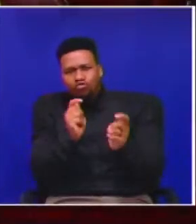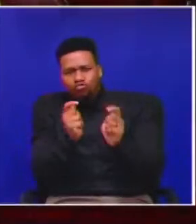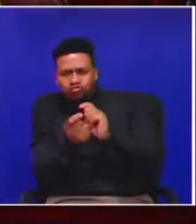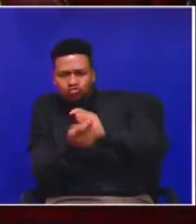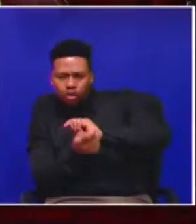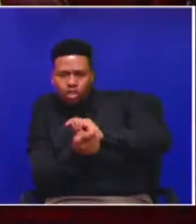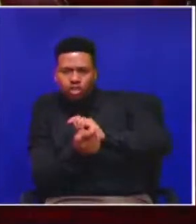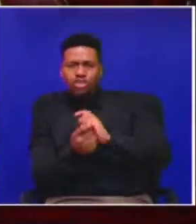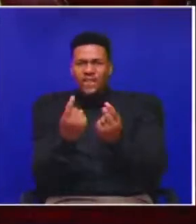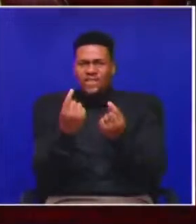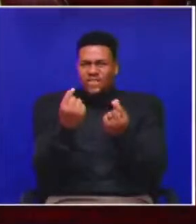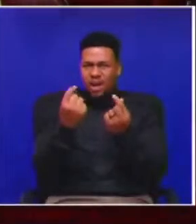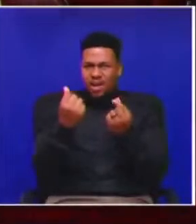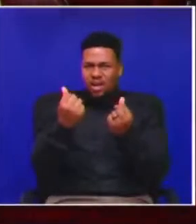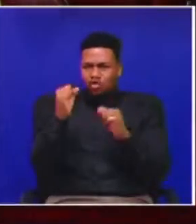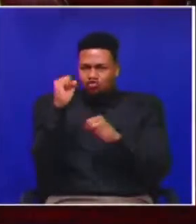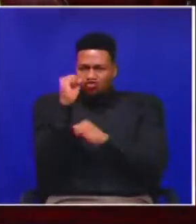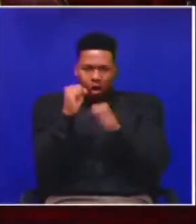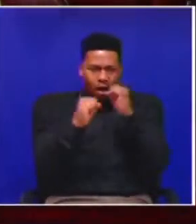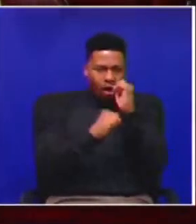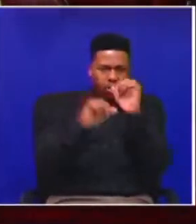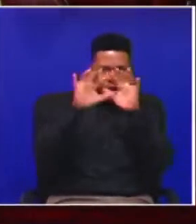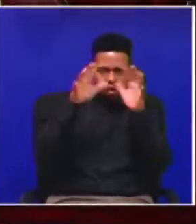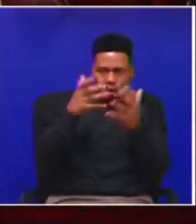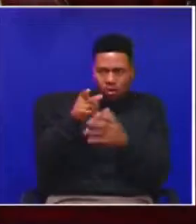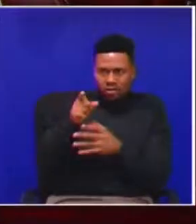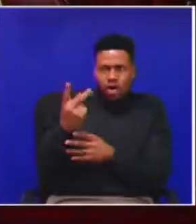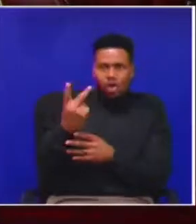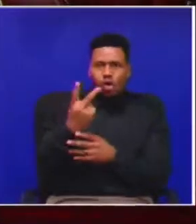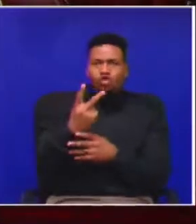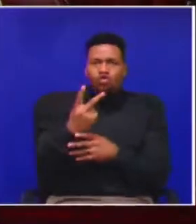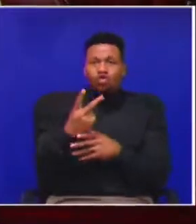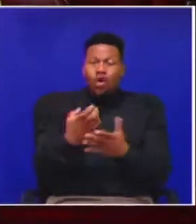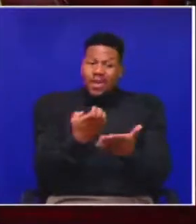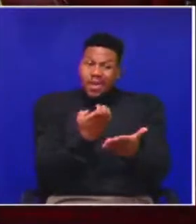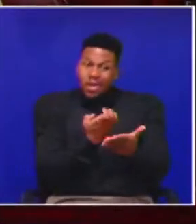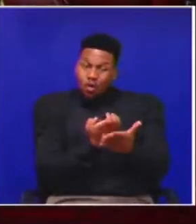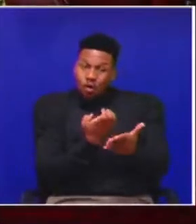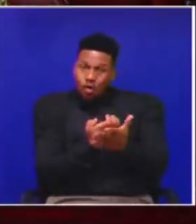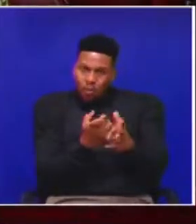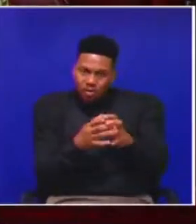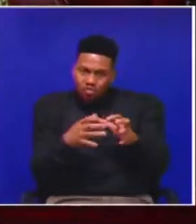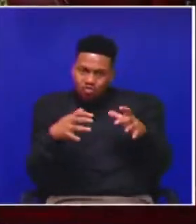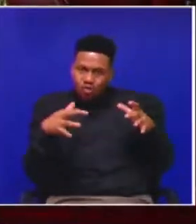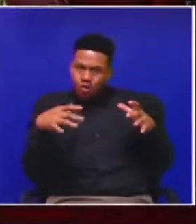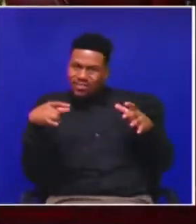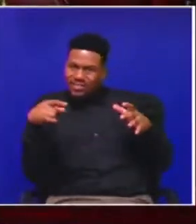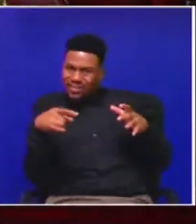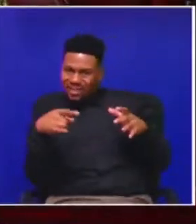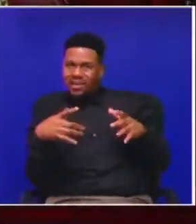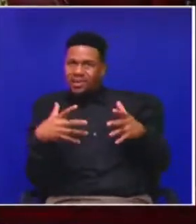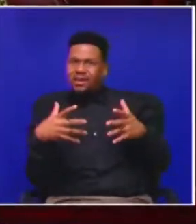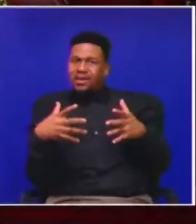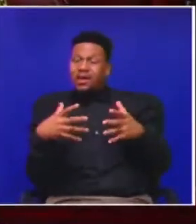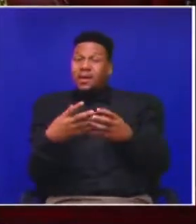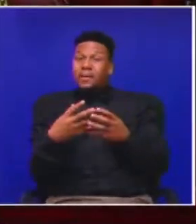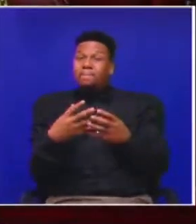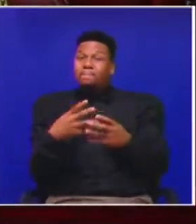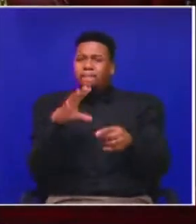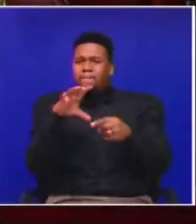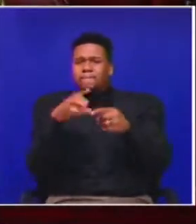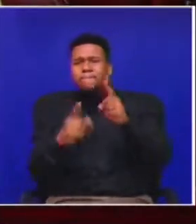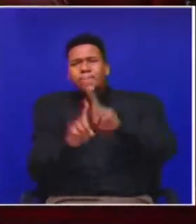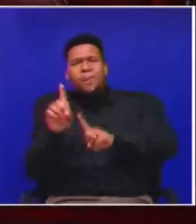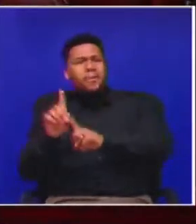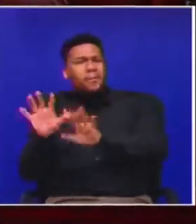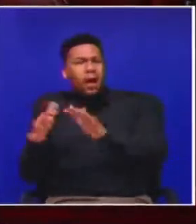of the challenges that hold back the economic growth and development of many of the developing countries, especially in Africa?